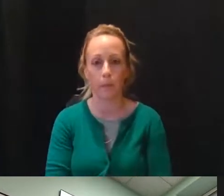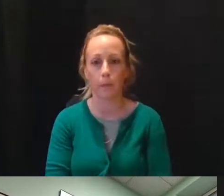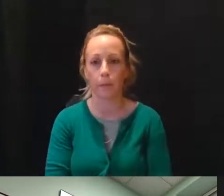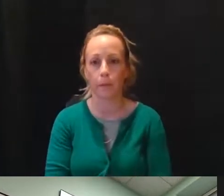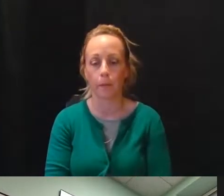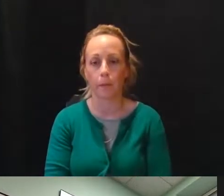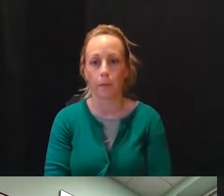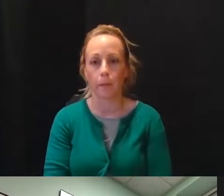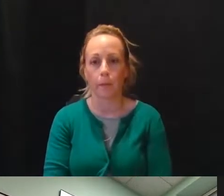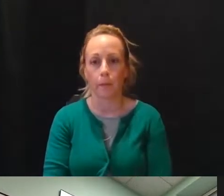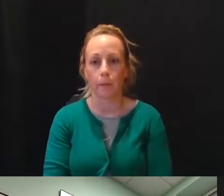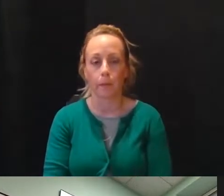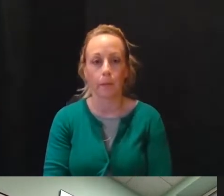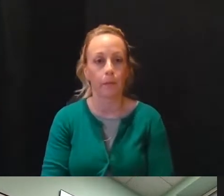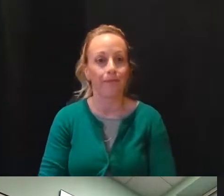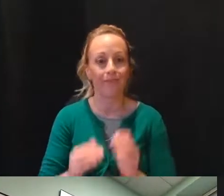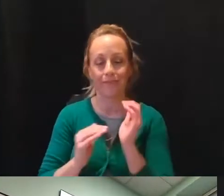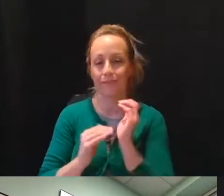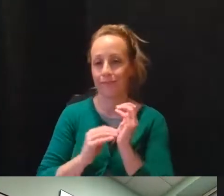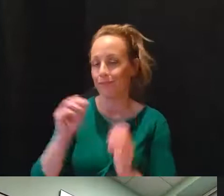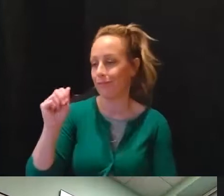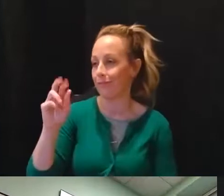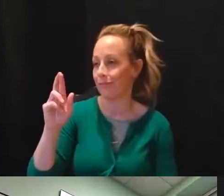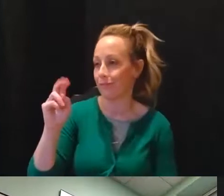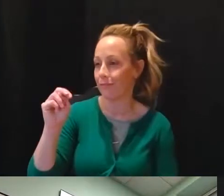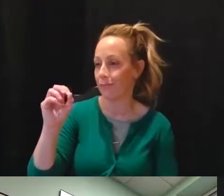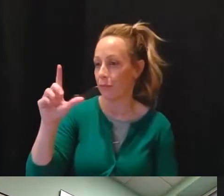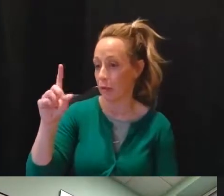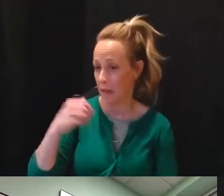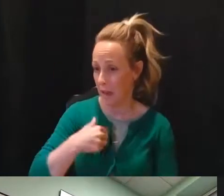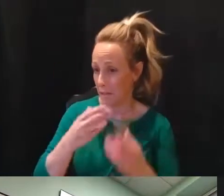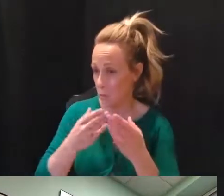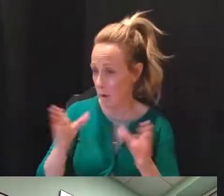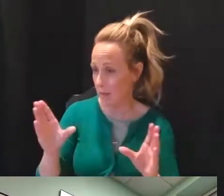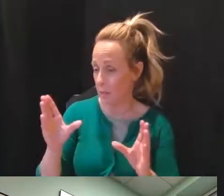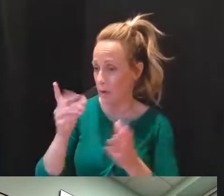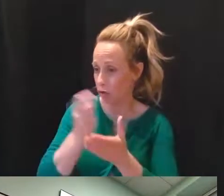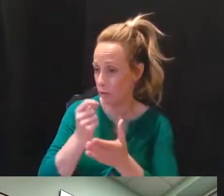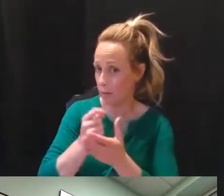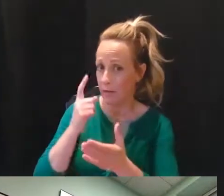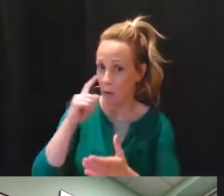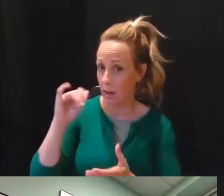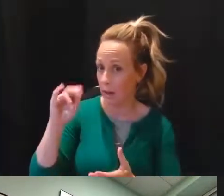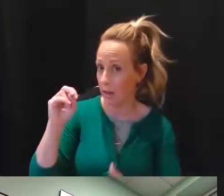Okay, thank you. Dr. Arnold, can you describe, is there a current widespread treatment for influenza?